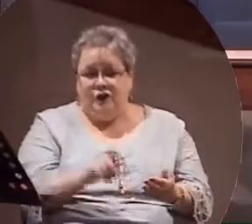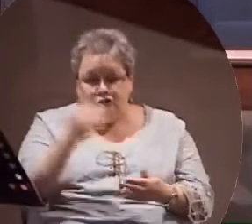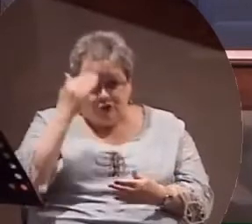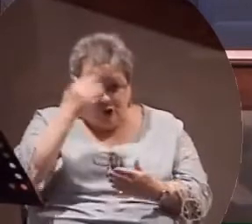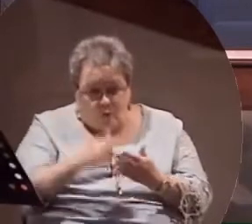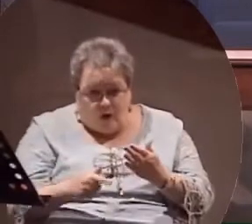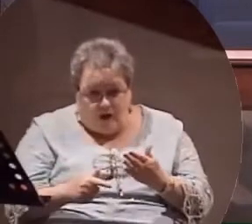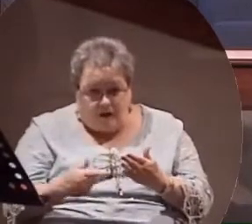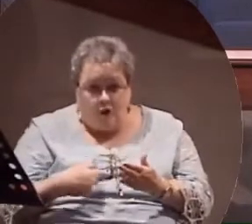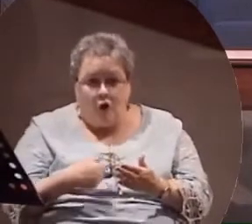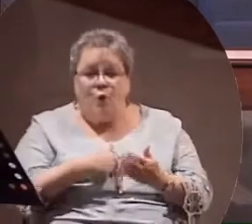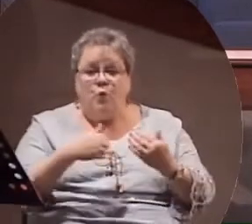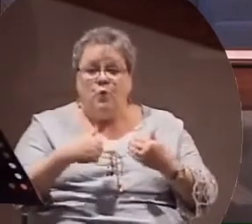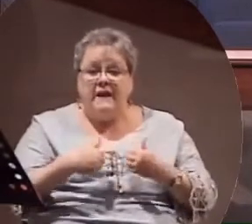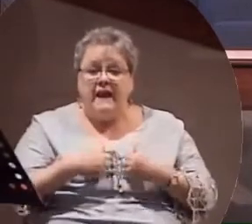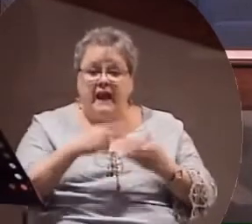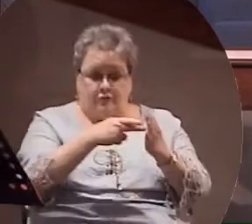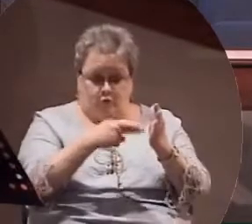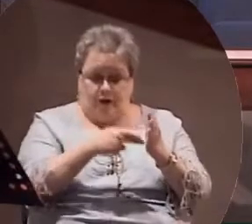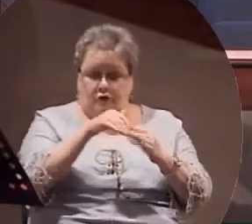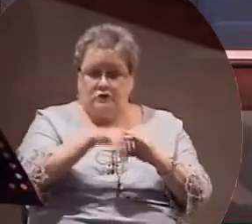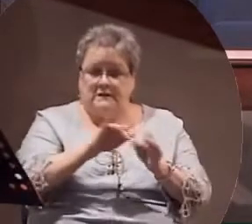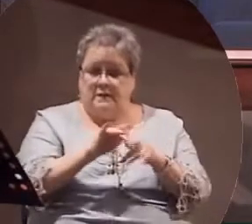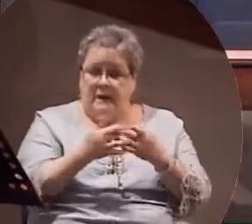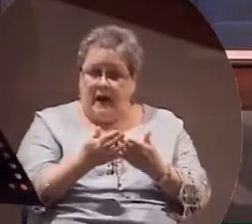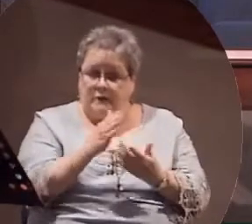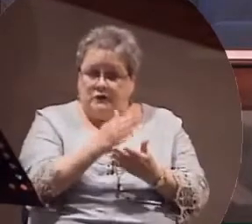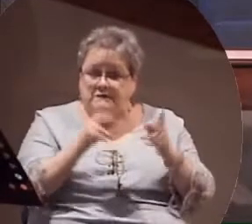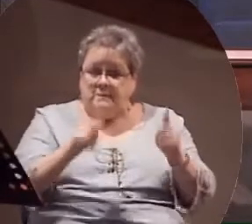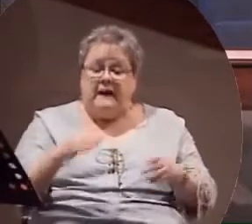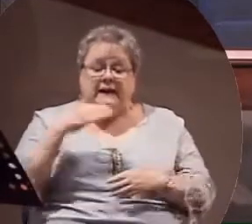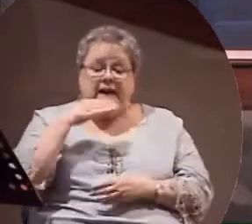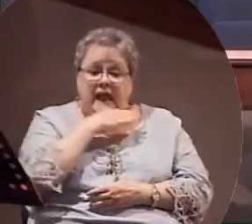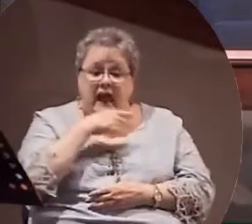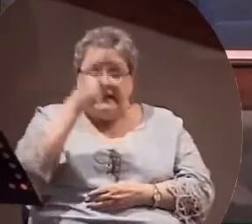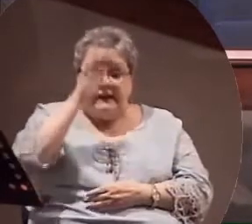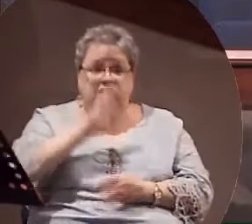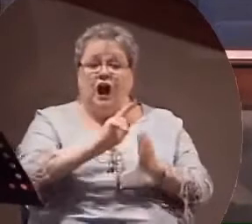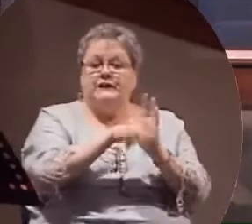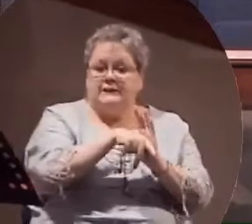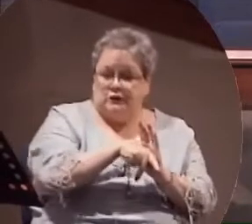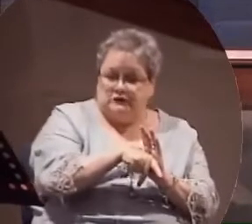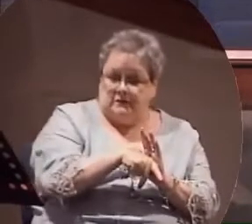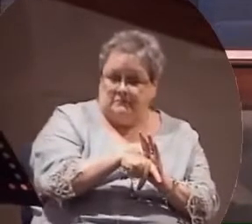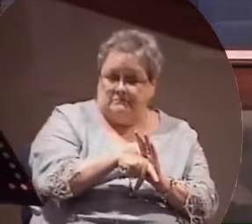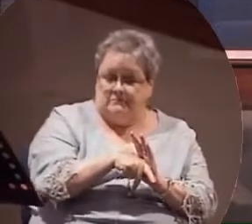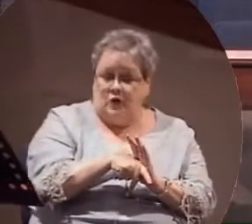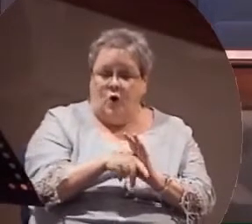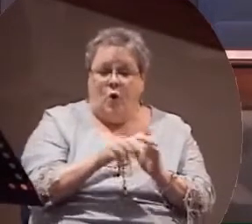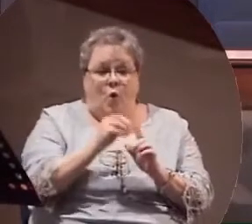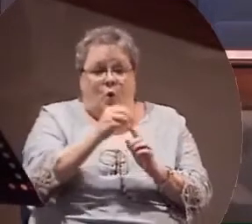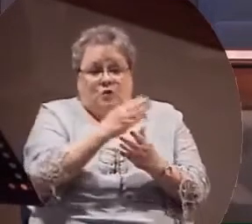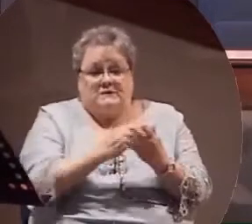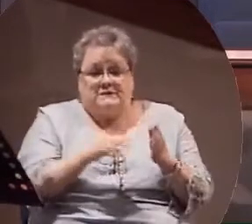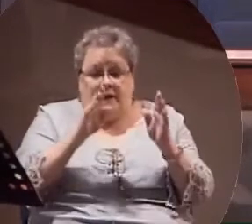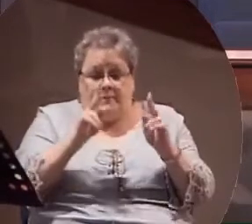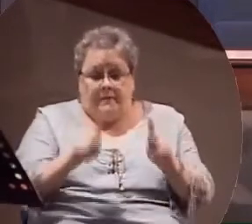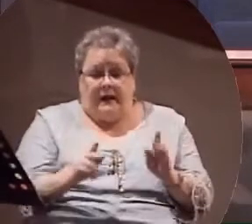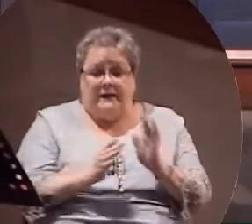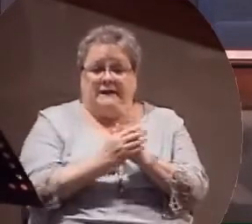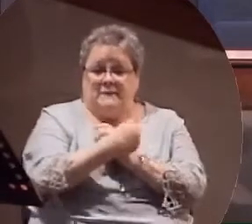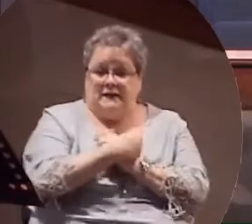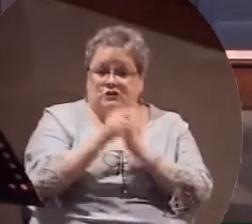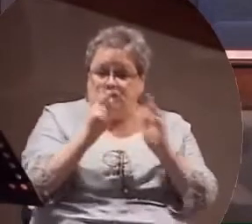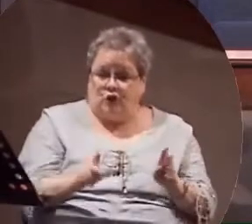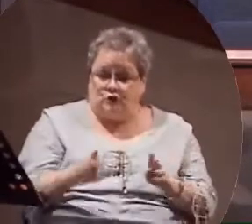got records in our Bible where somebody lied and God killed them. We got records in our Bible where somebody committed adultery and God killed them.